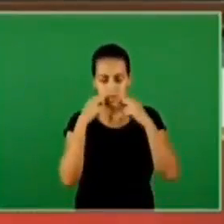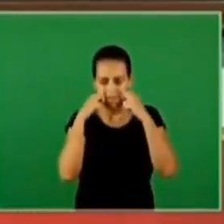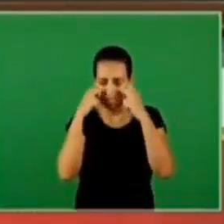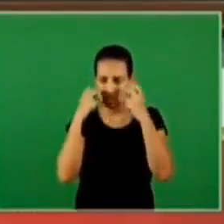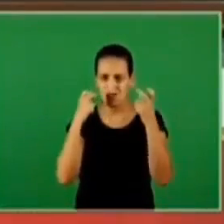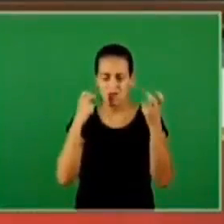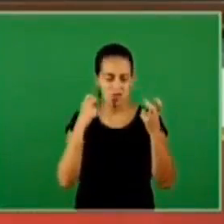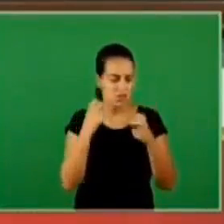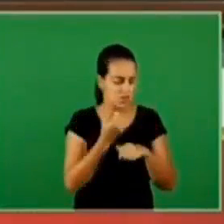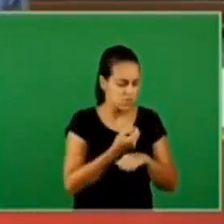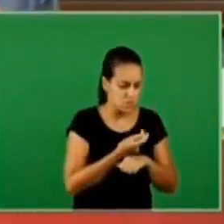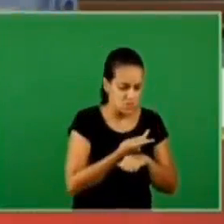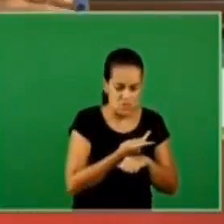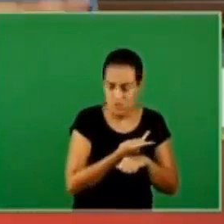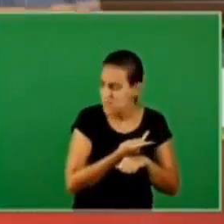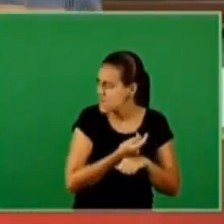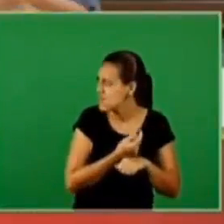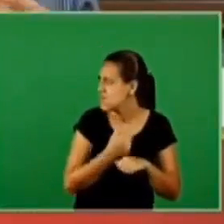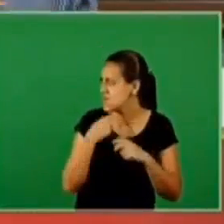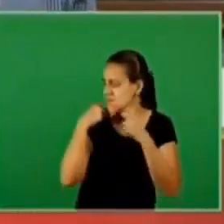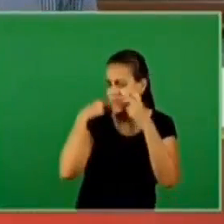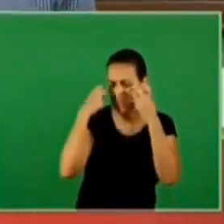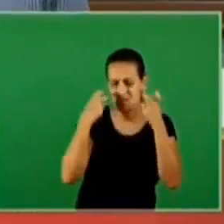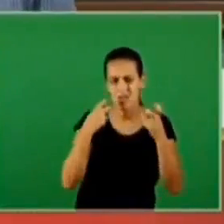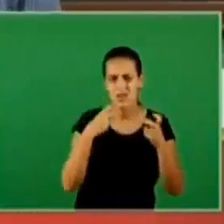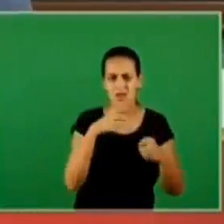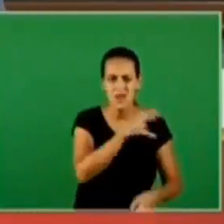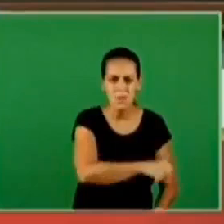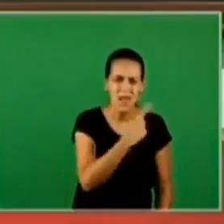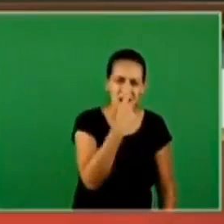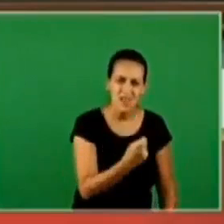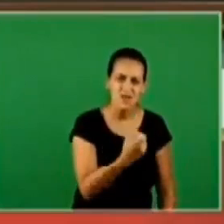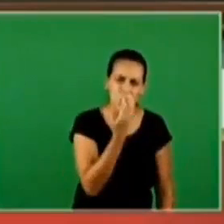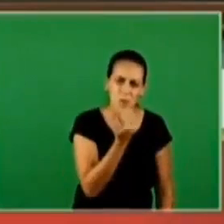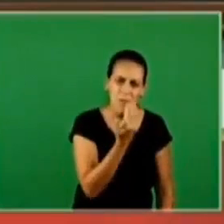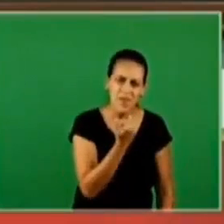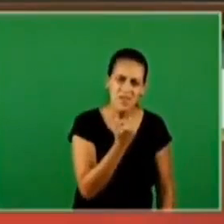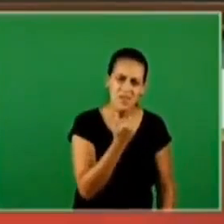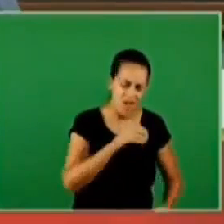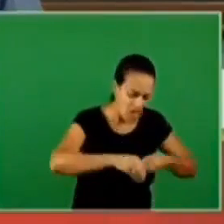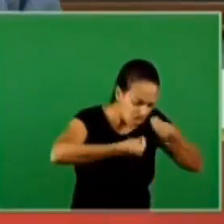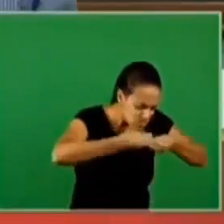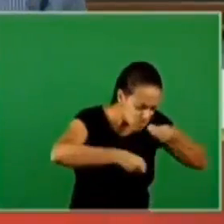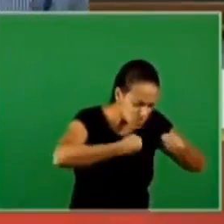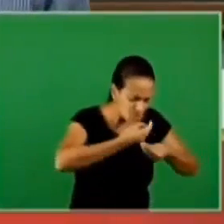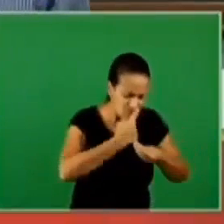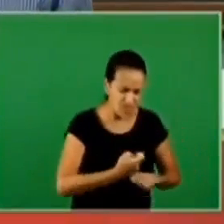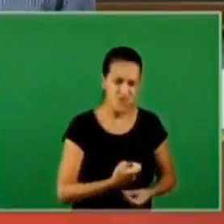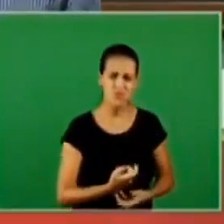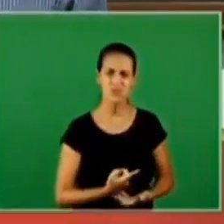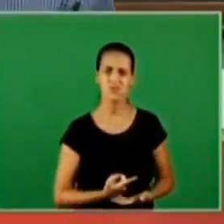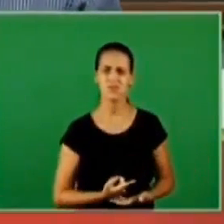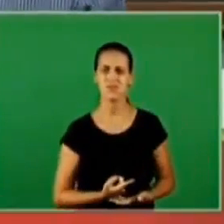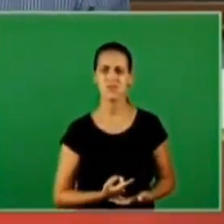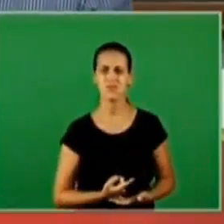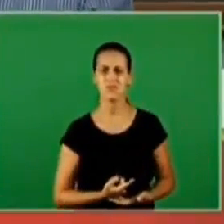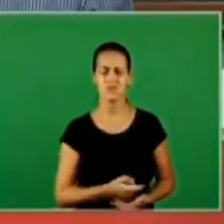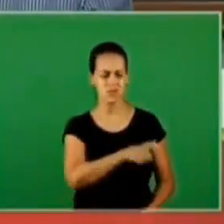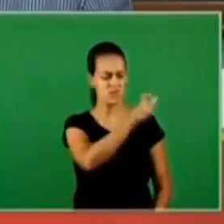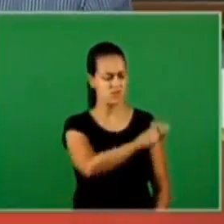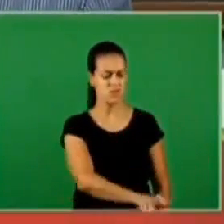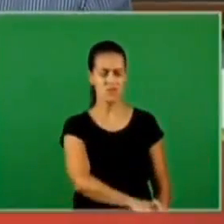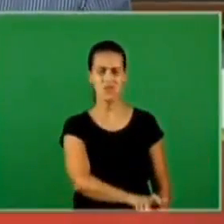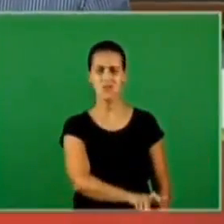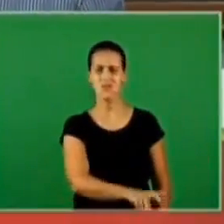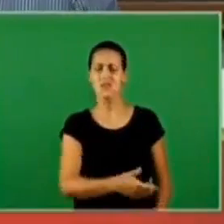even ashamed, they look around and then go to the garbage can to find their